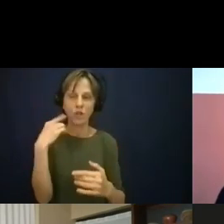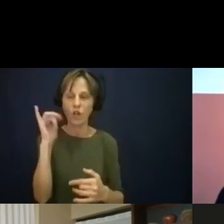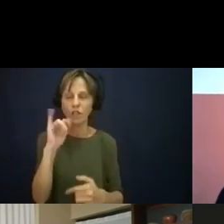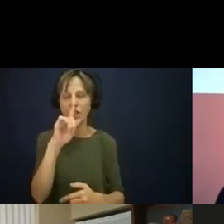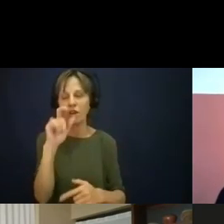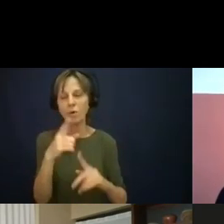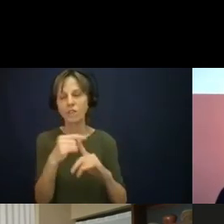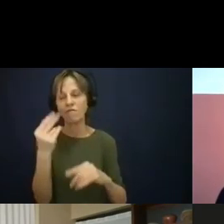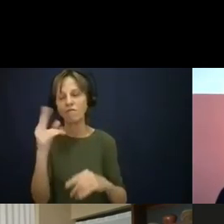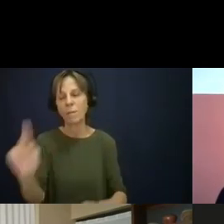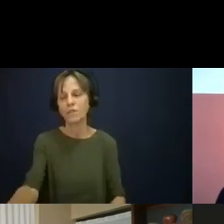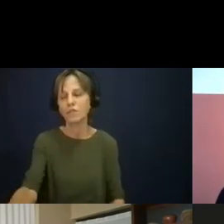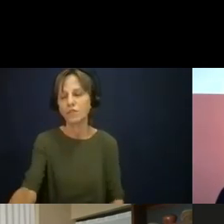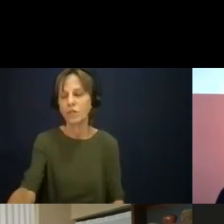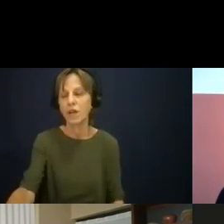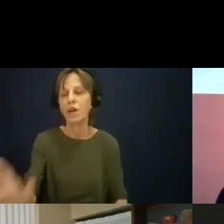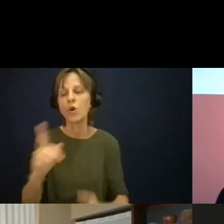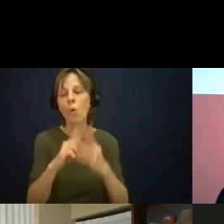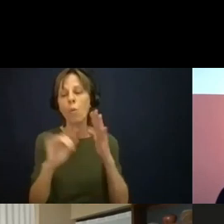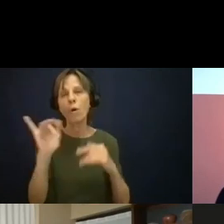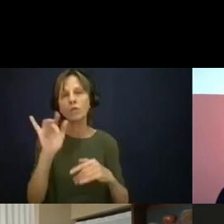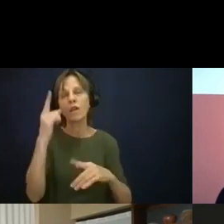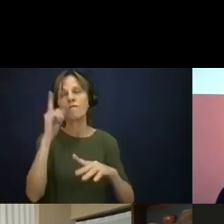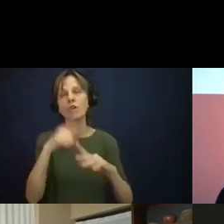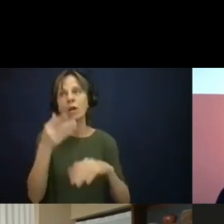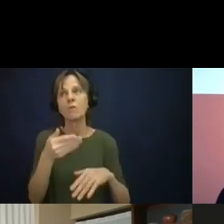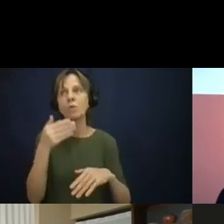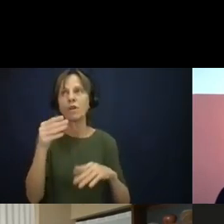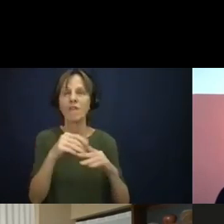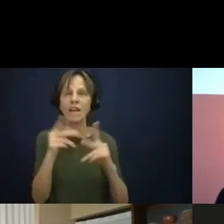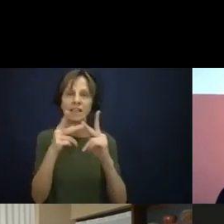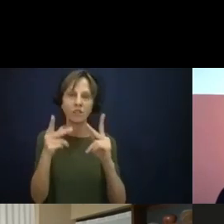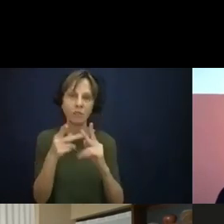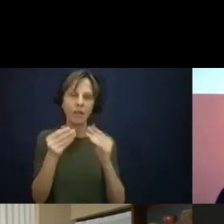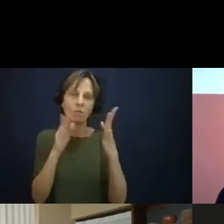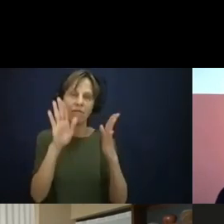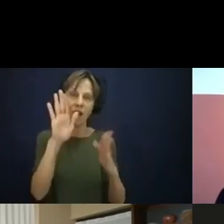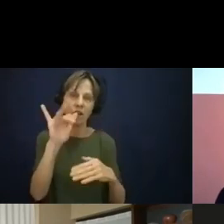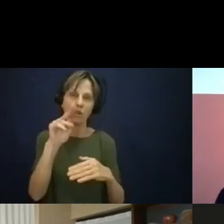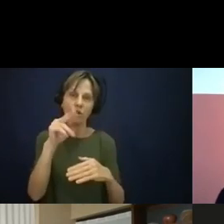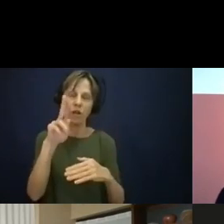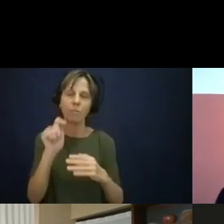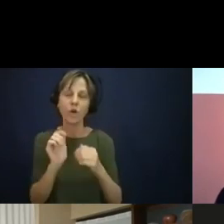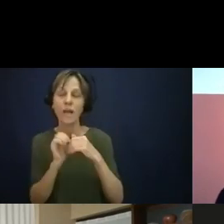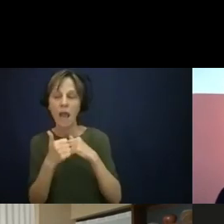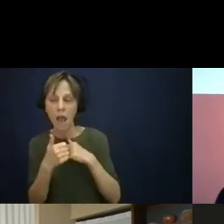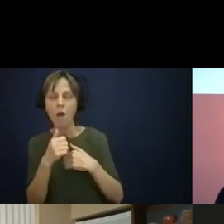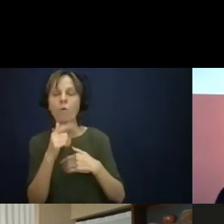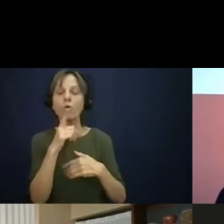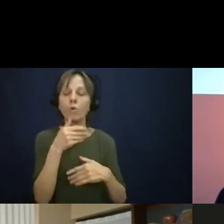it like the first time that you were invited into the space to provide your input? How did that come about, and who invited you